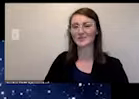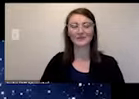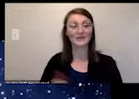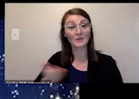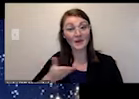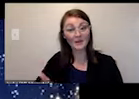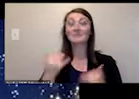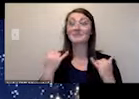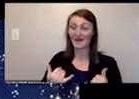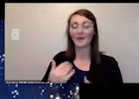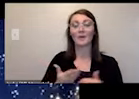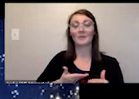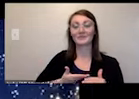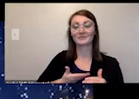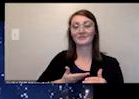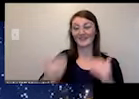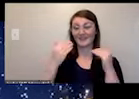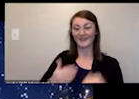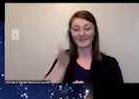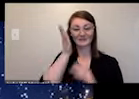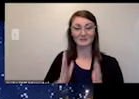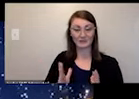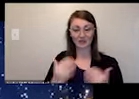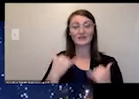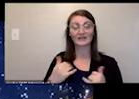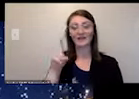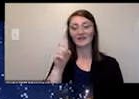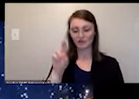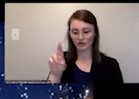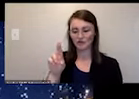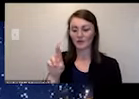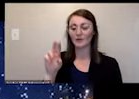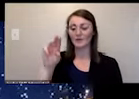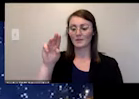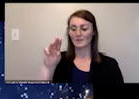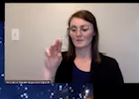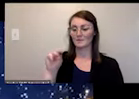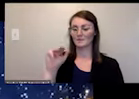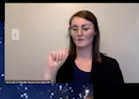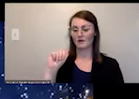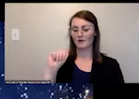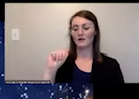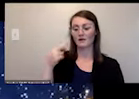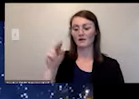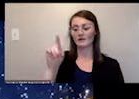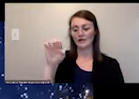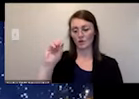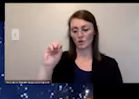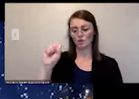So our next speaker joining us today is Dr. Mahadeo Sukhai, who is the Head of Research and